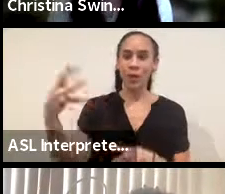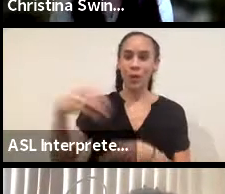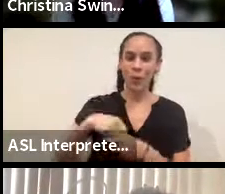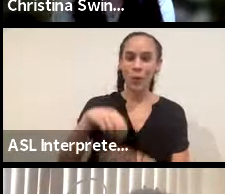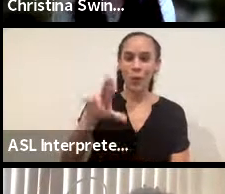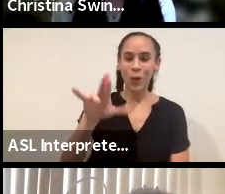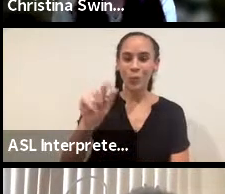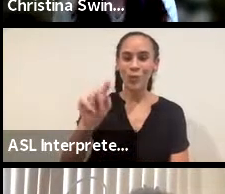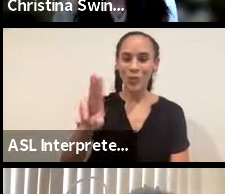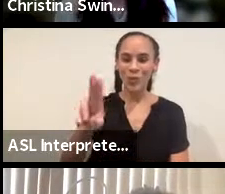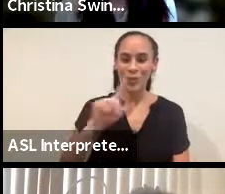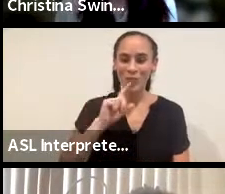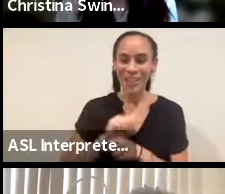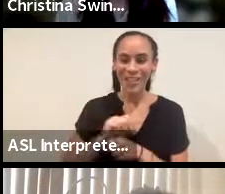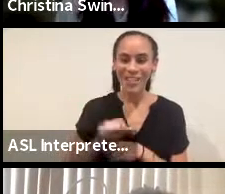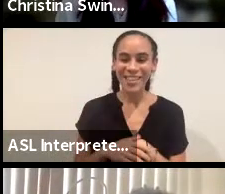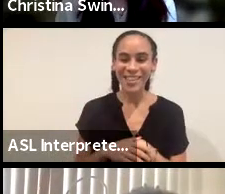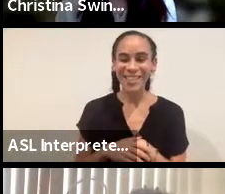so